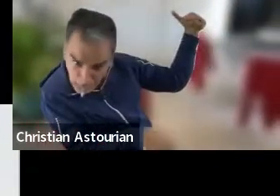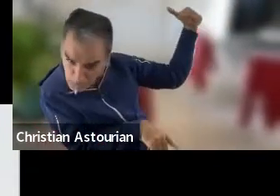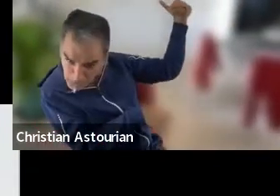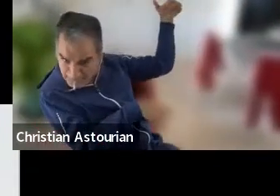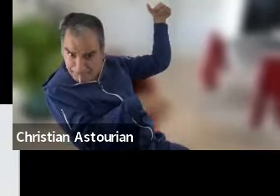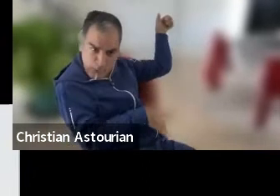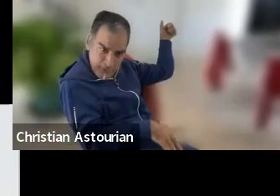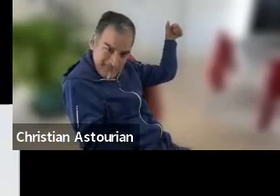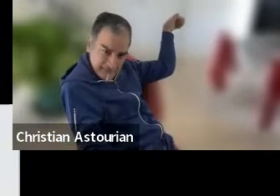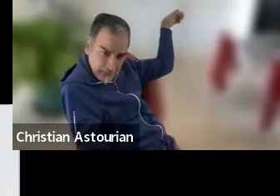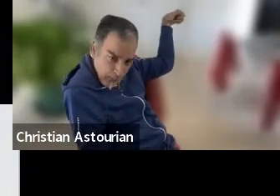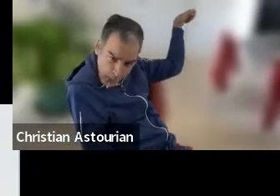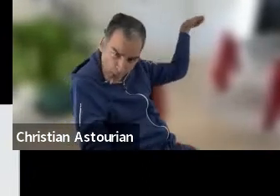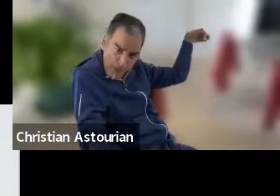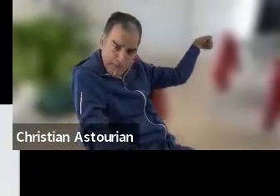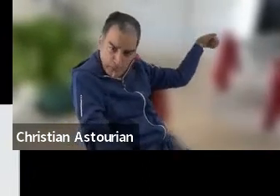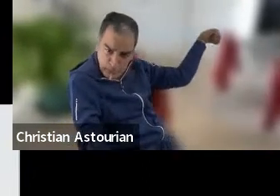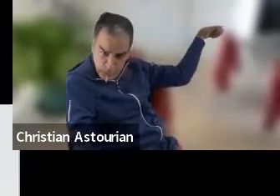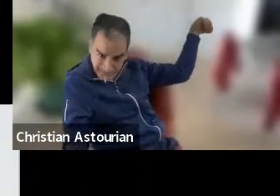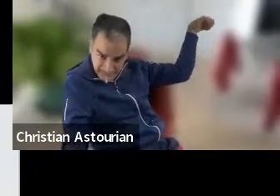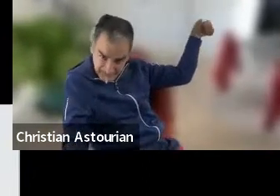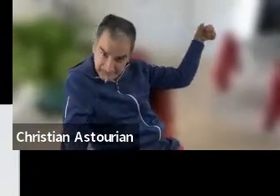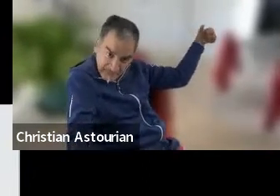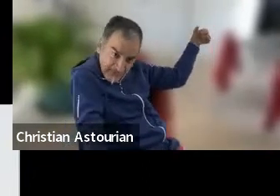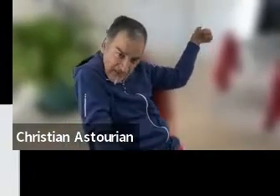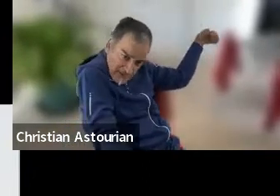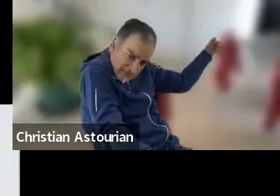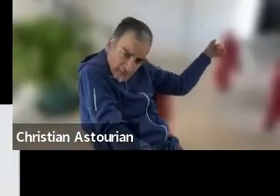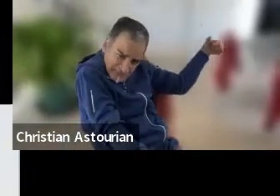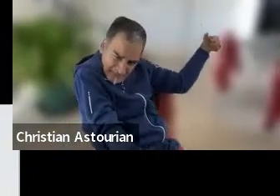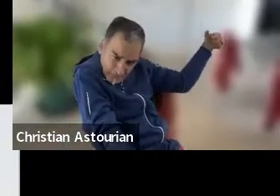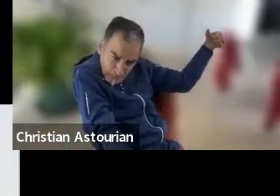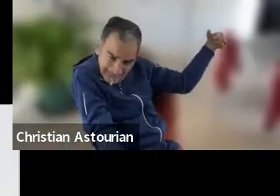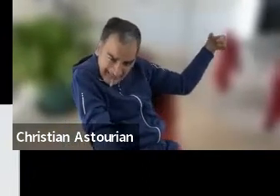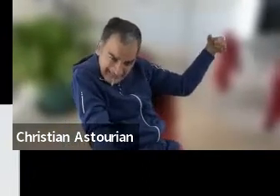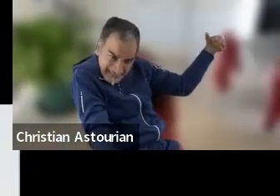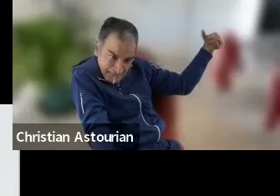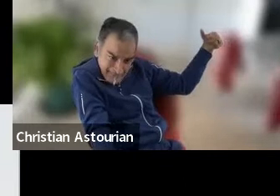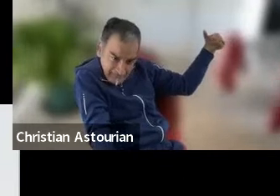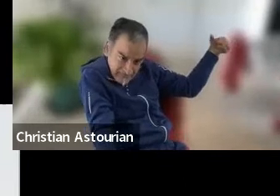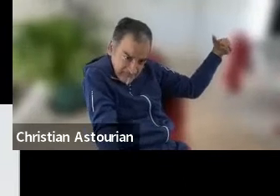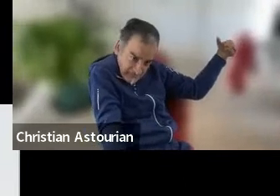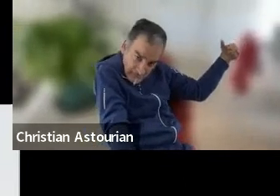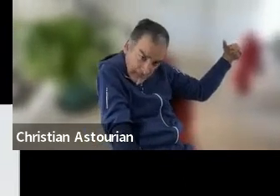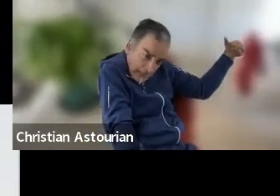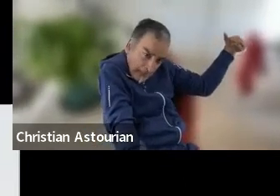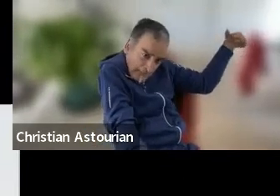create new employment opportunities for people with a